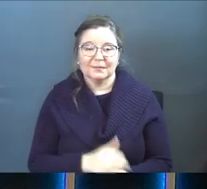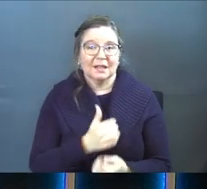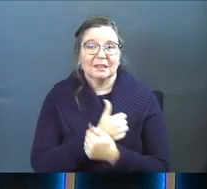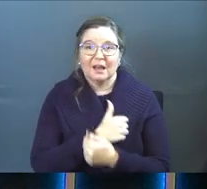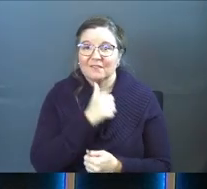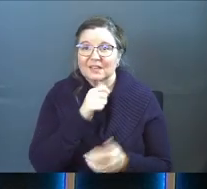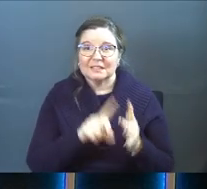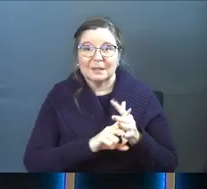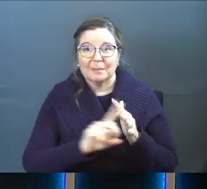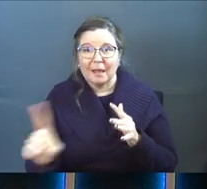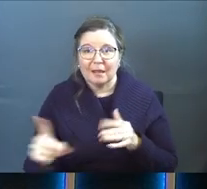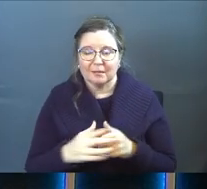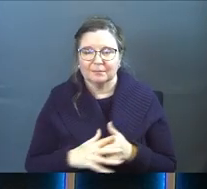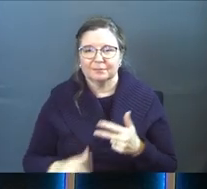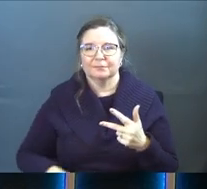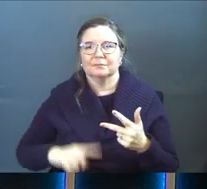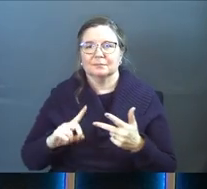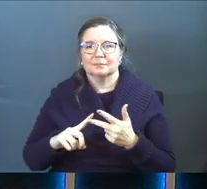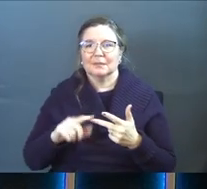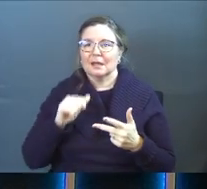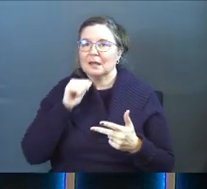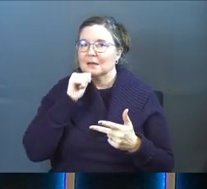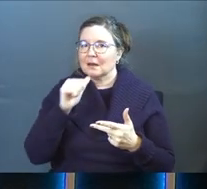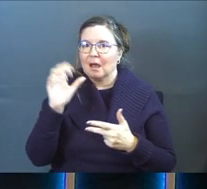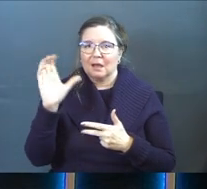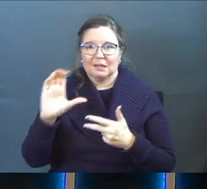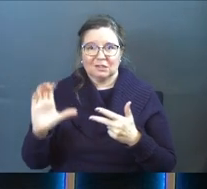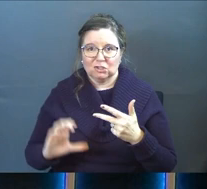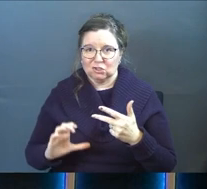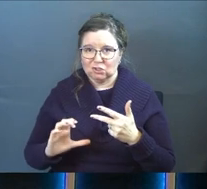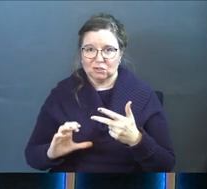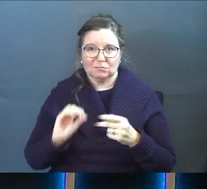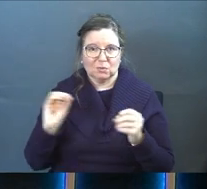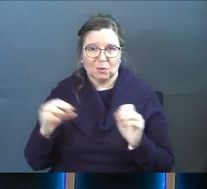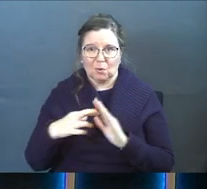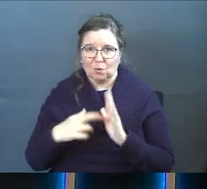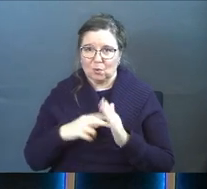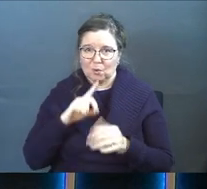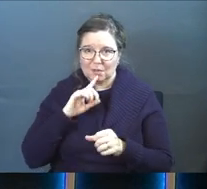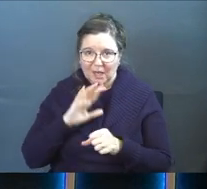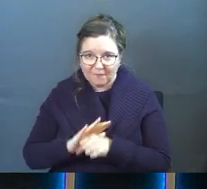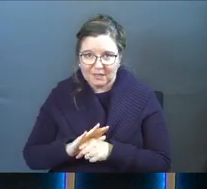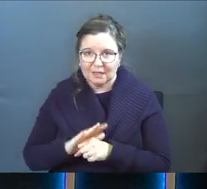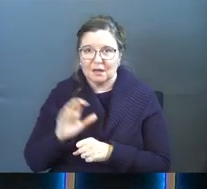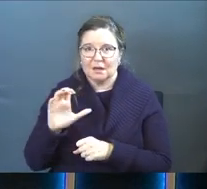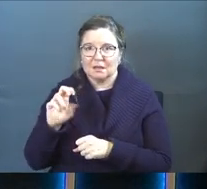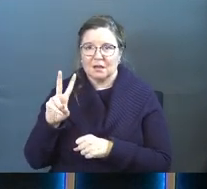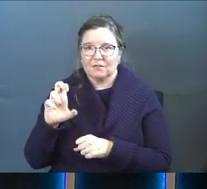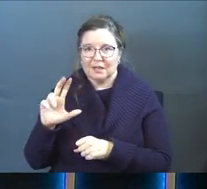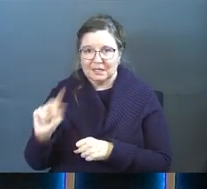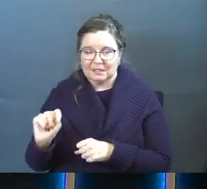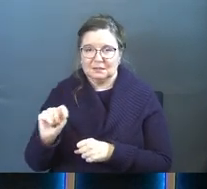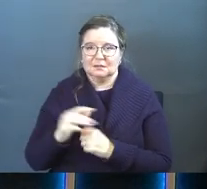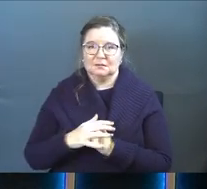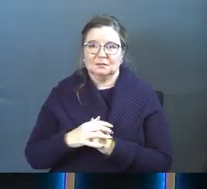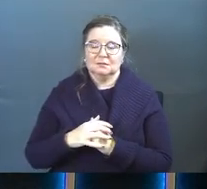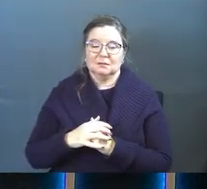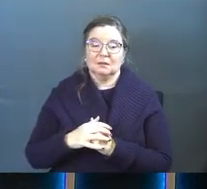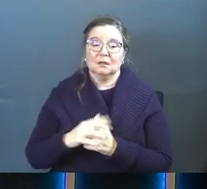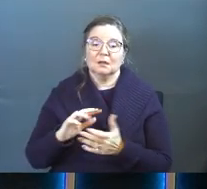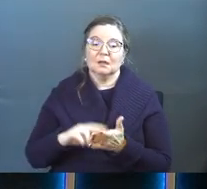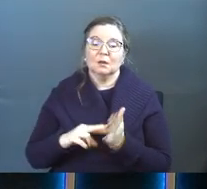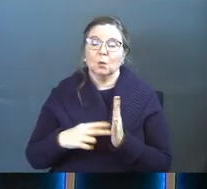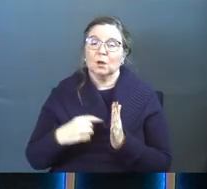Love doesn't bail. The third one is the unconditional covenant. It feels like such a massive goal and it feels so old-fashioned, but an unconditional